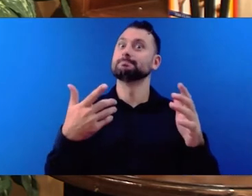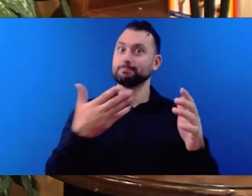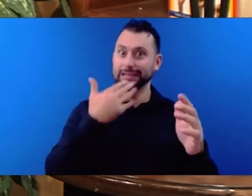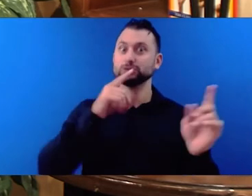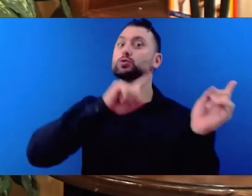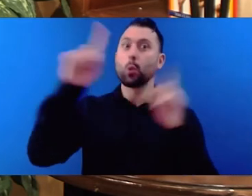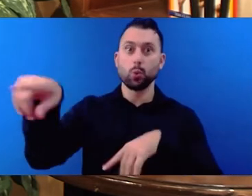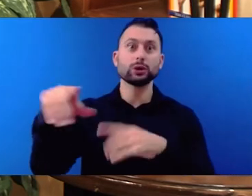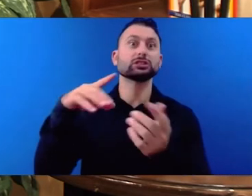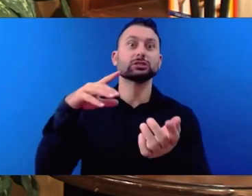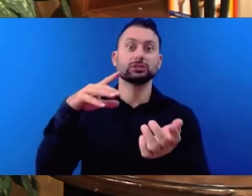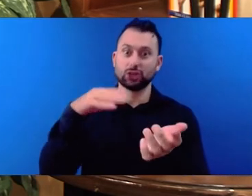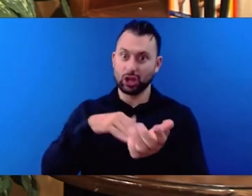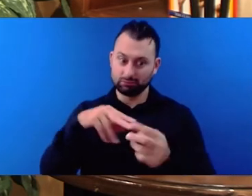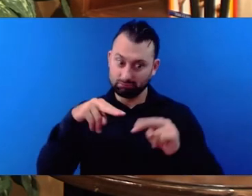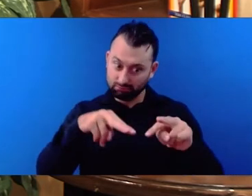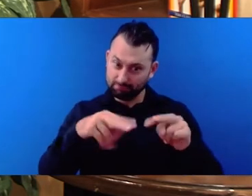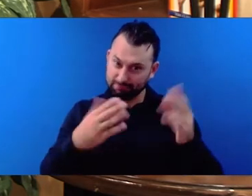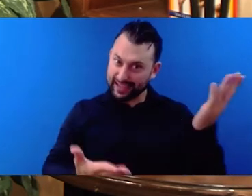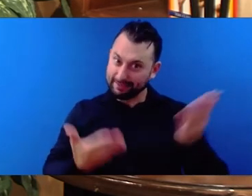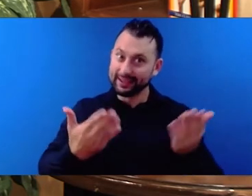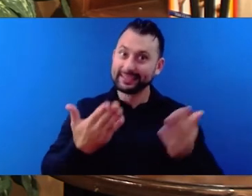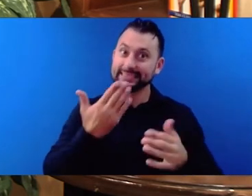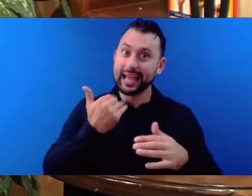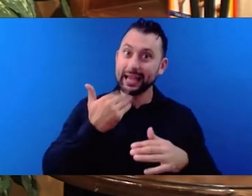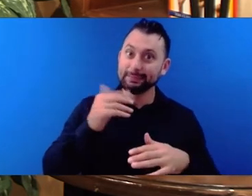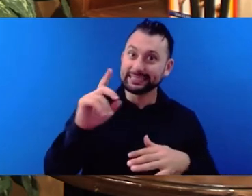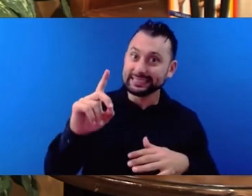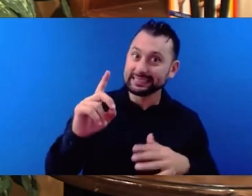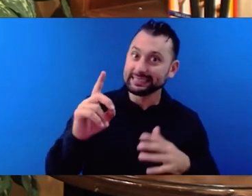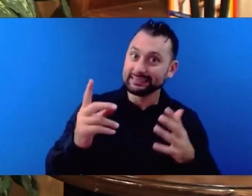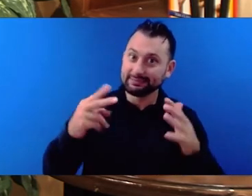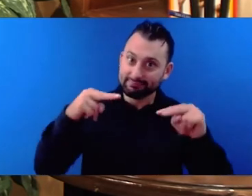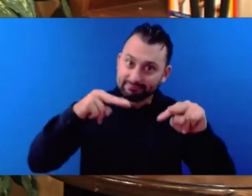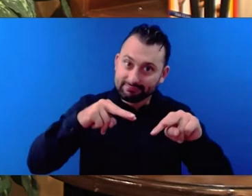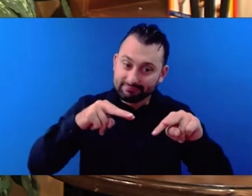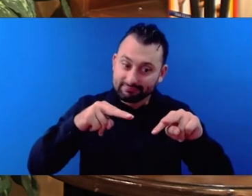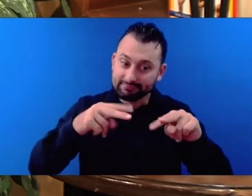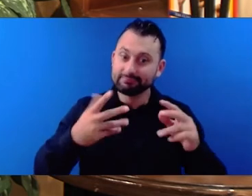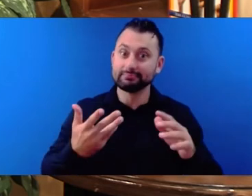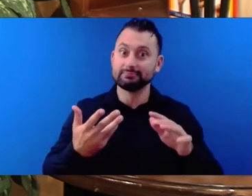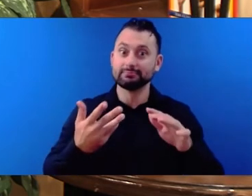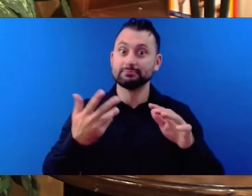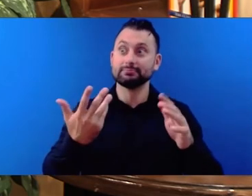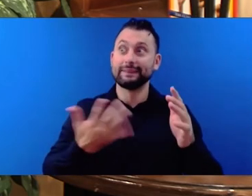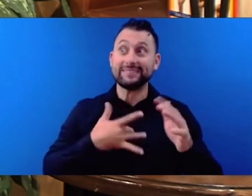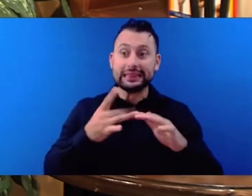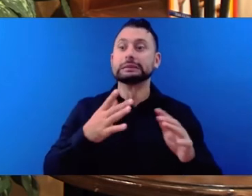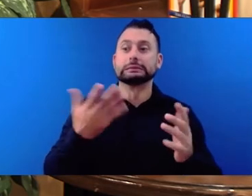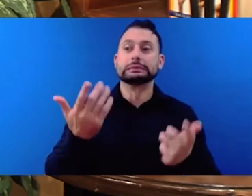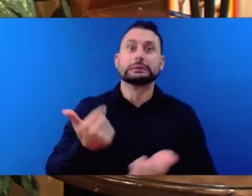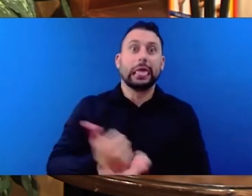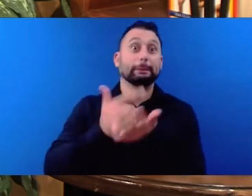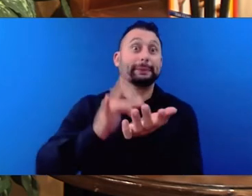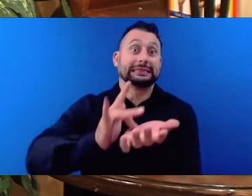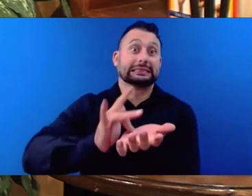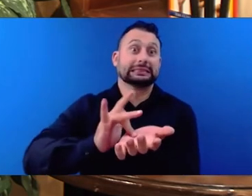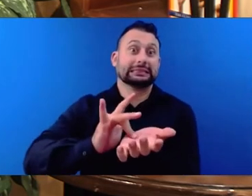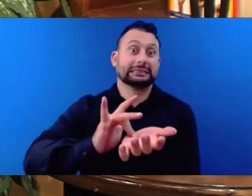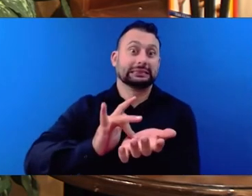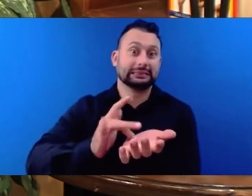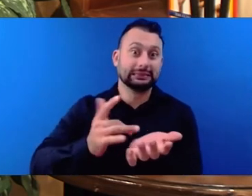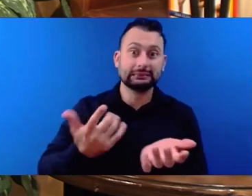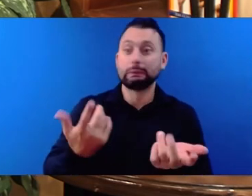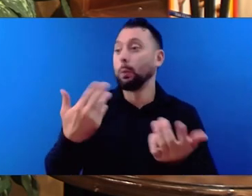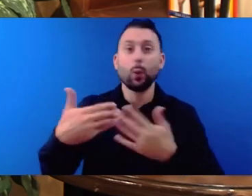we have some medications that can help control those symptoms. But unfortunately, that damage is there,